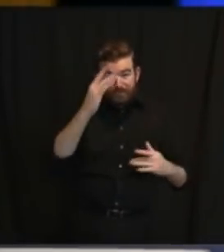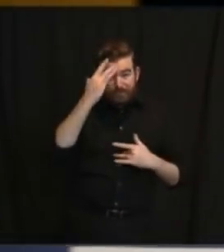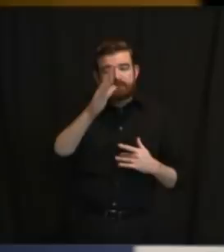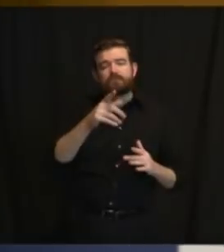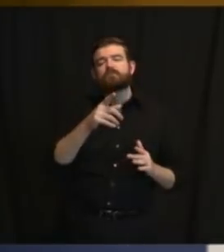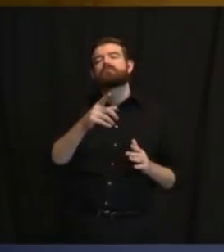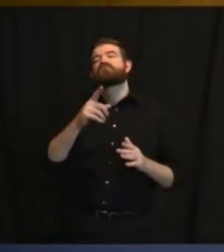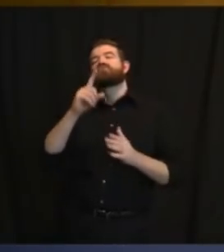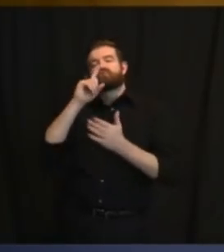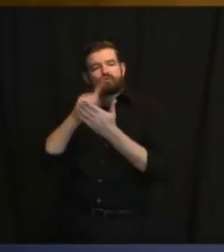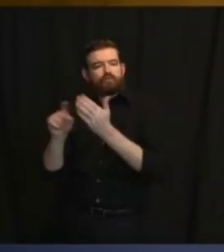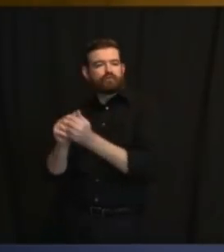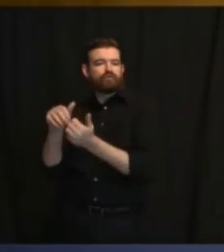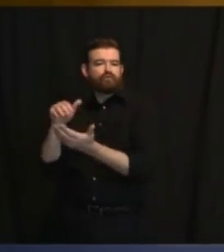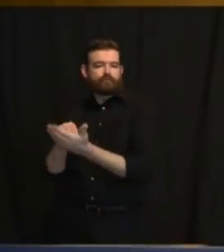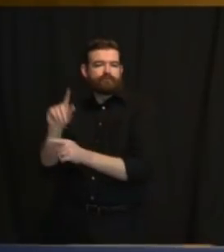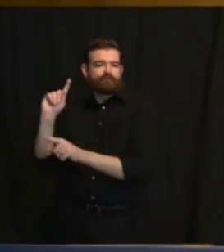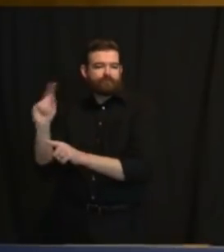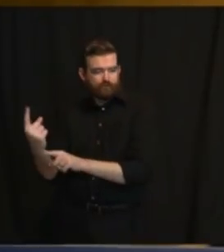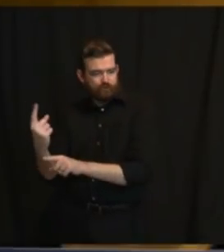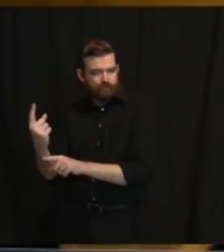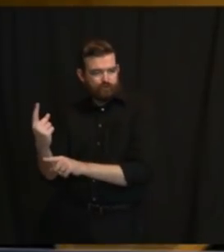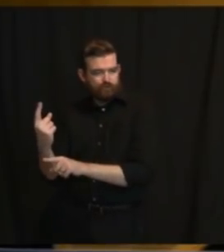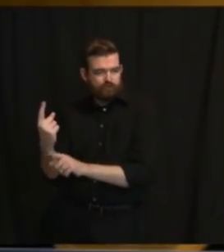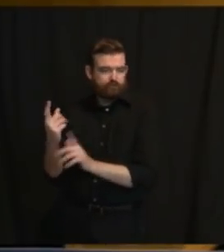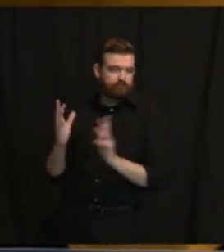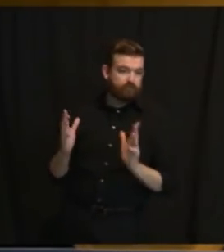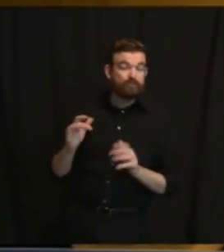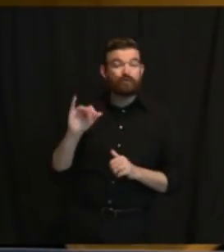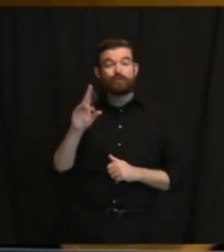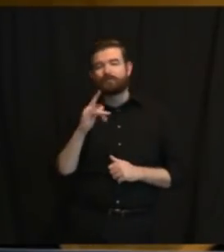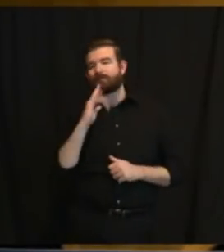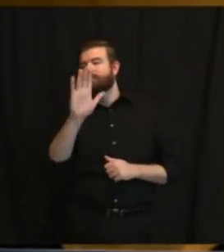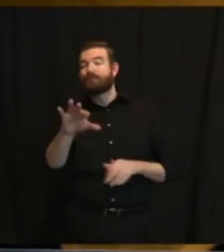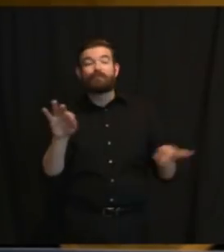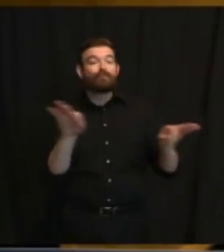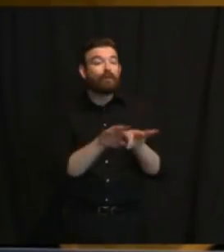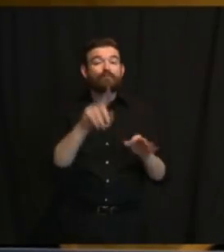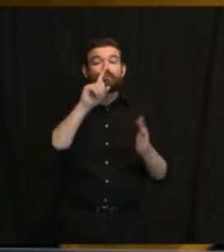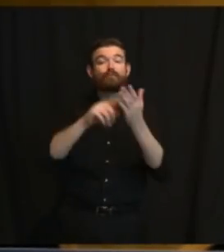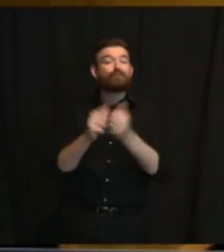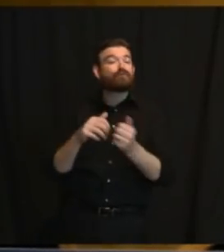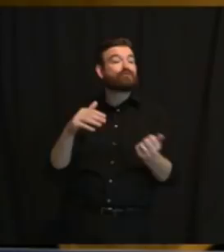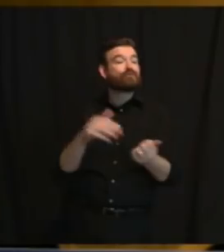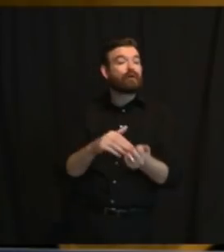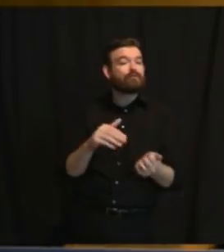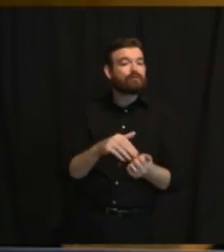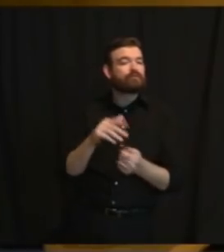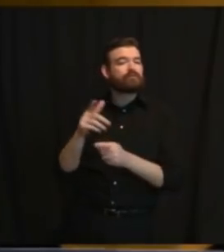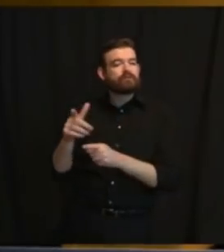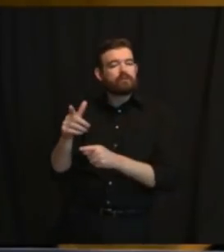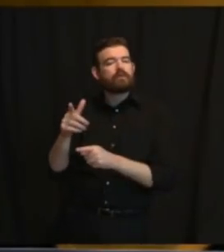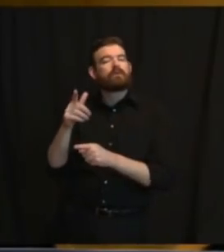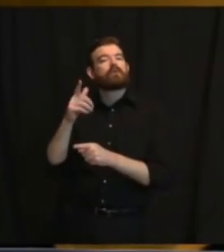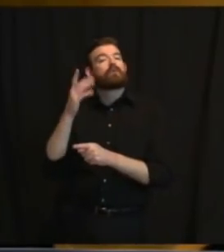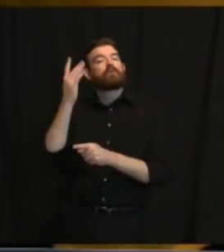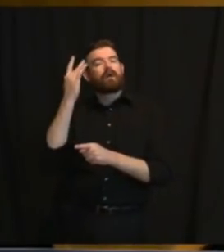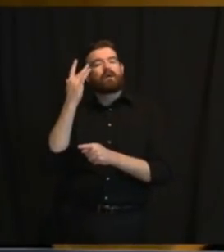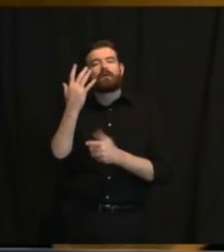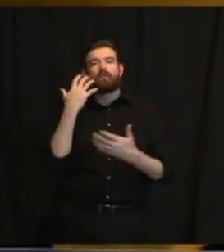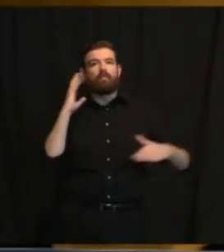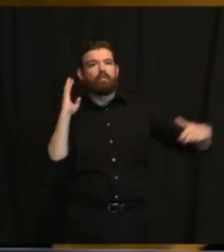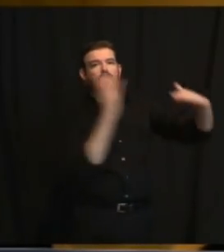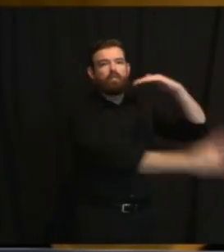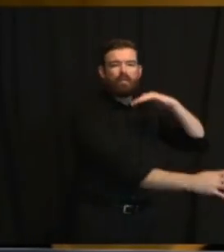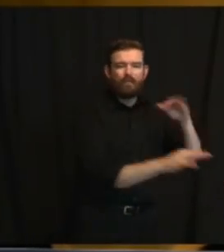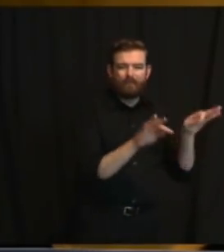definitely feel it's important if you're going to be tested to be connected to a primary care physician, a medical home, because what if